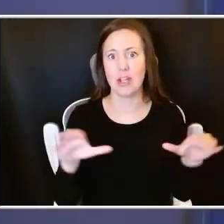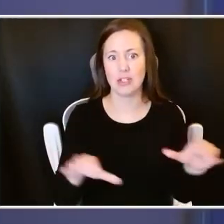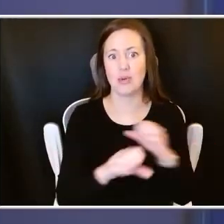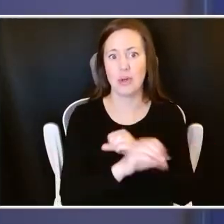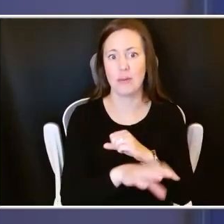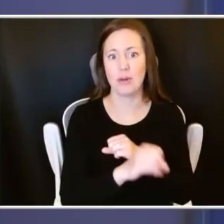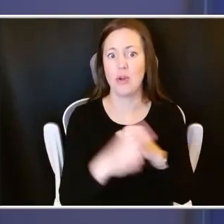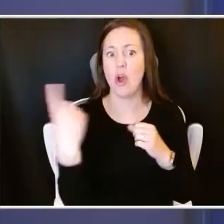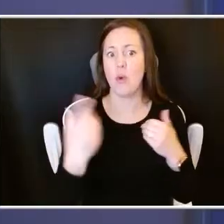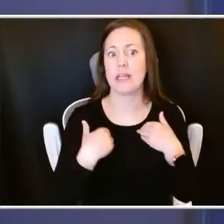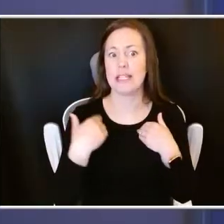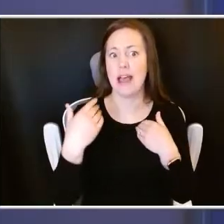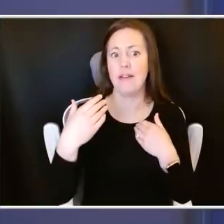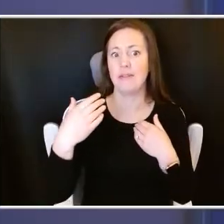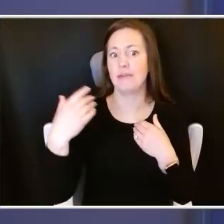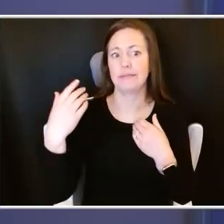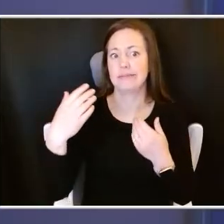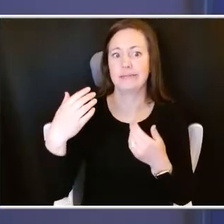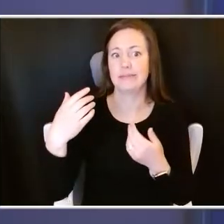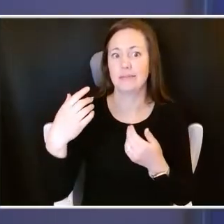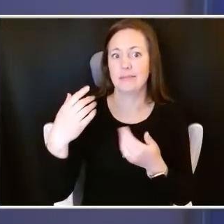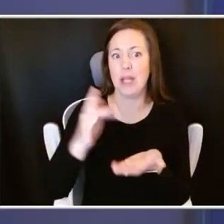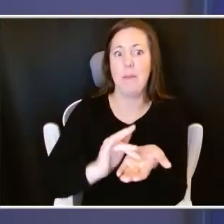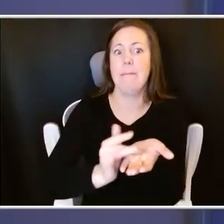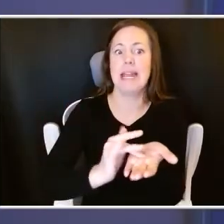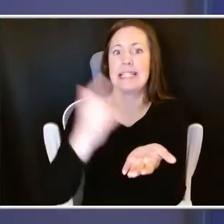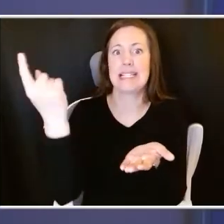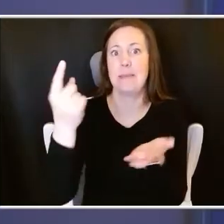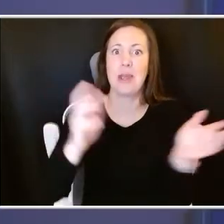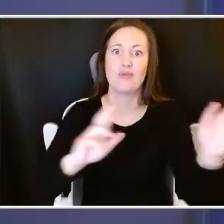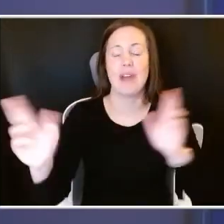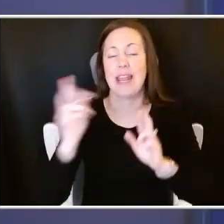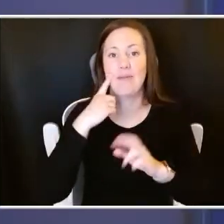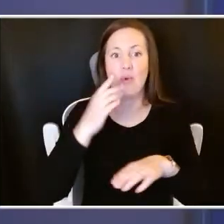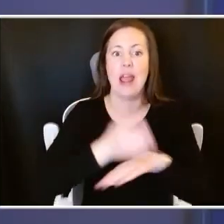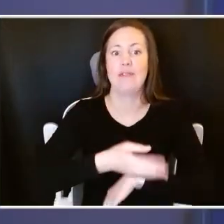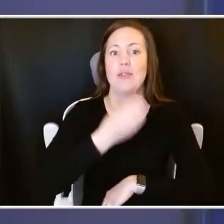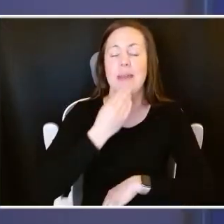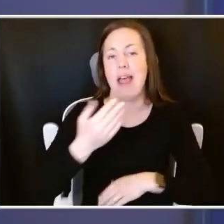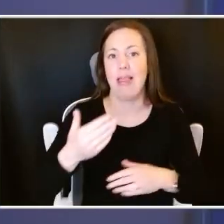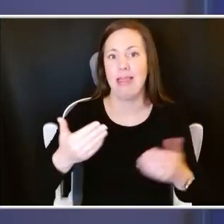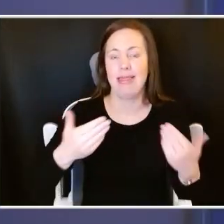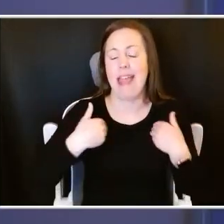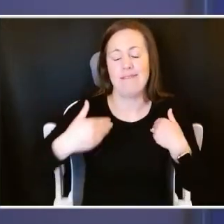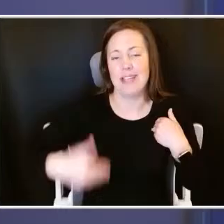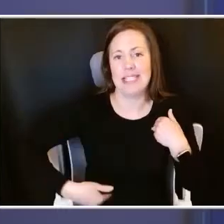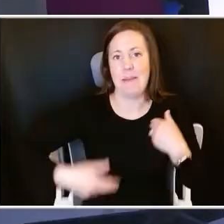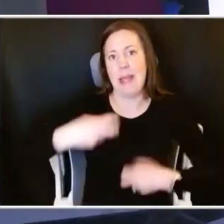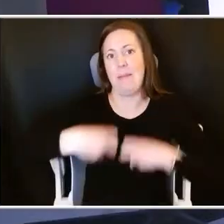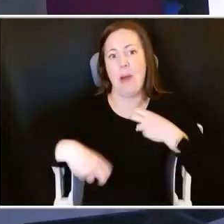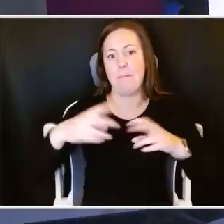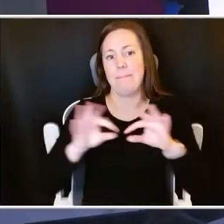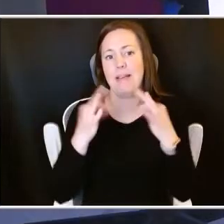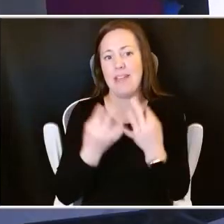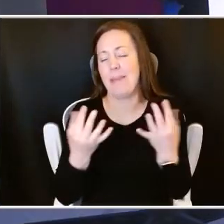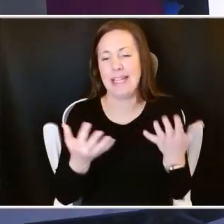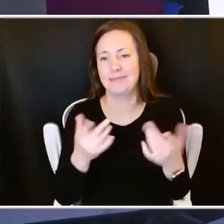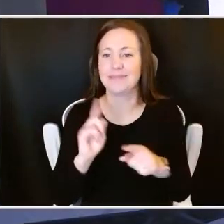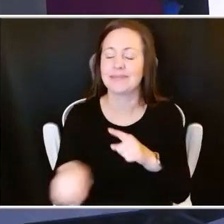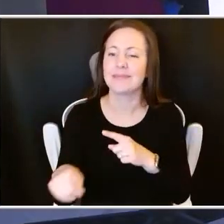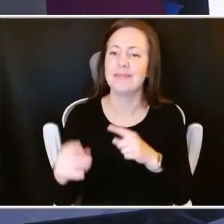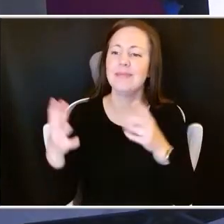the fridge after a meal or in the cabinet, but there were other nagging things. So, well, I want to bring in Dr.